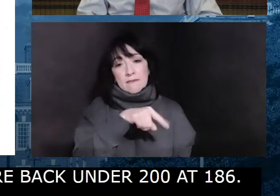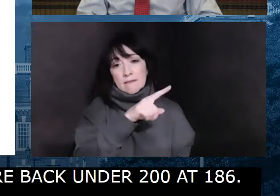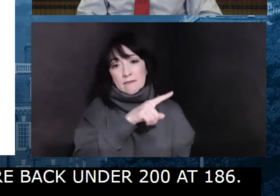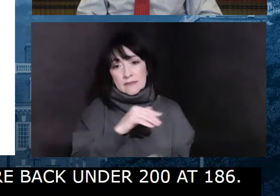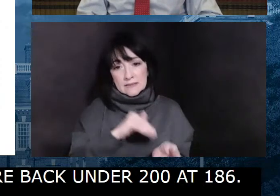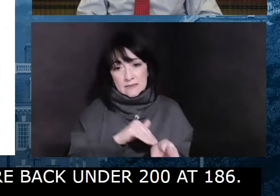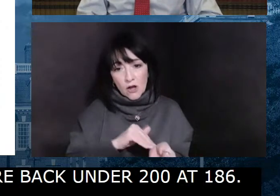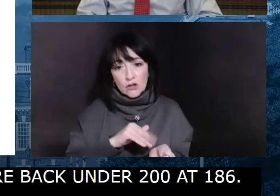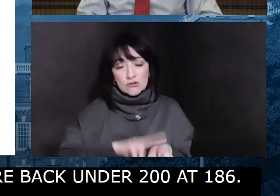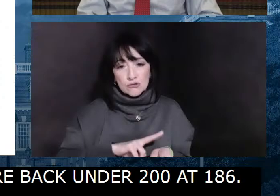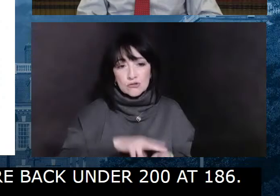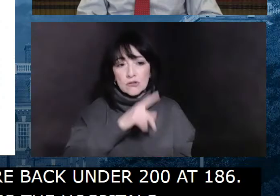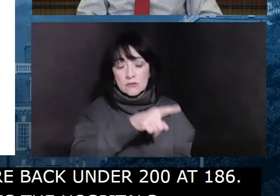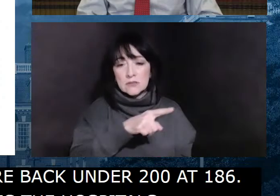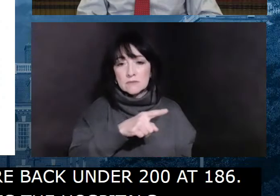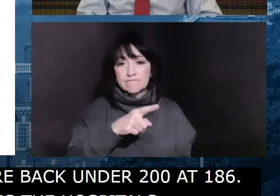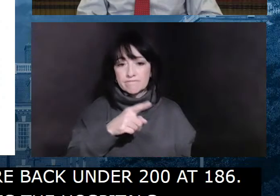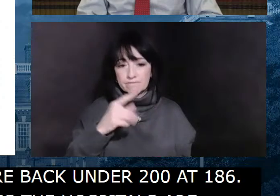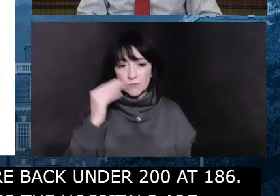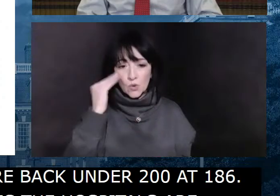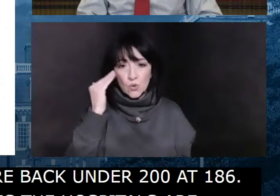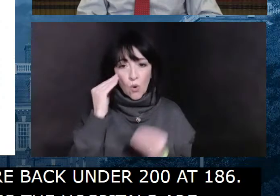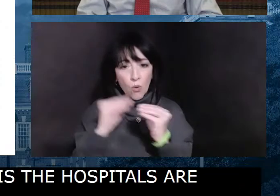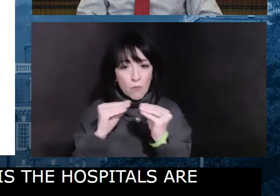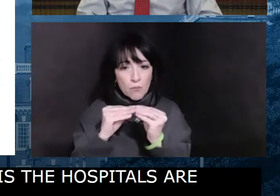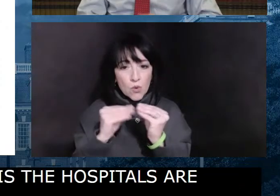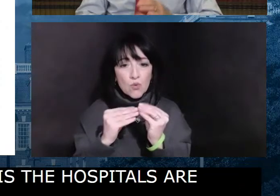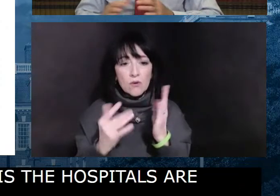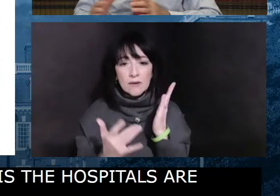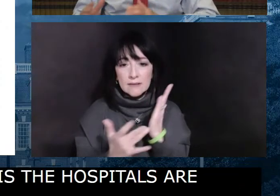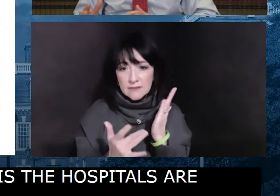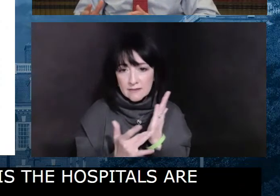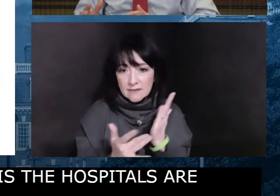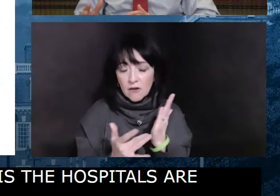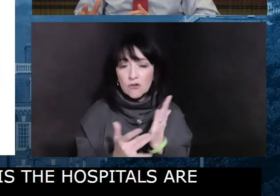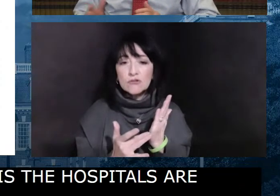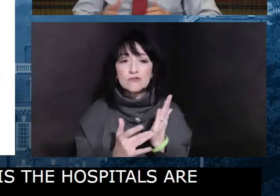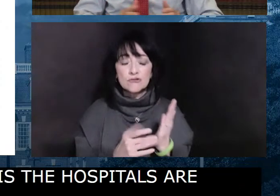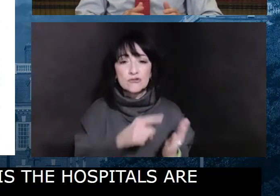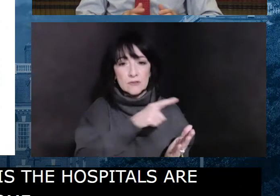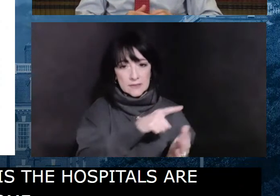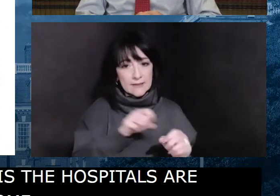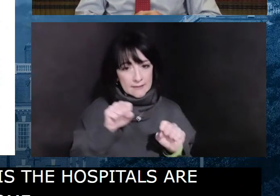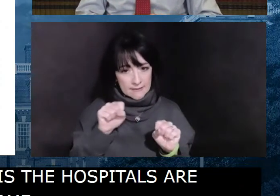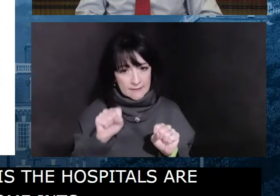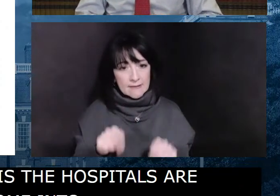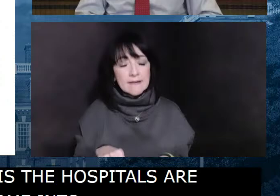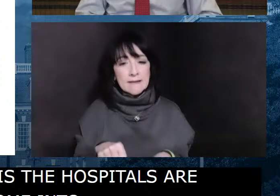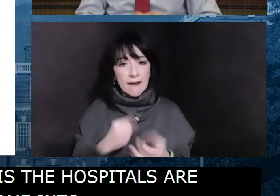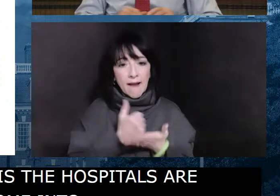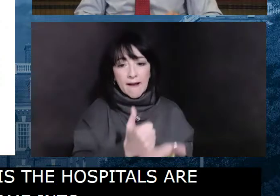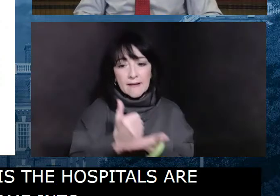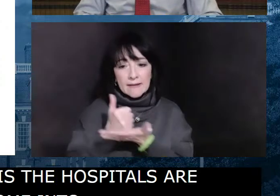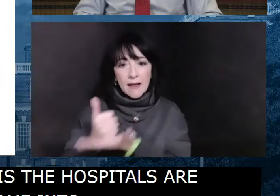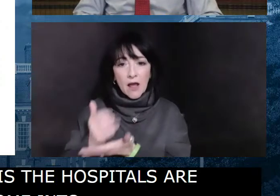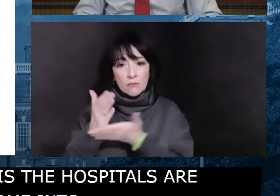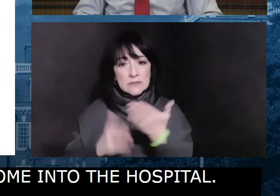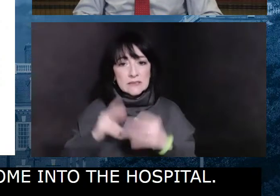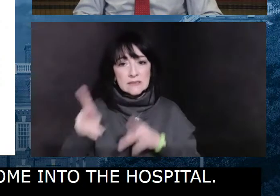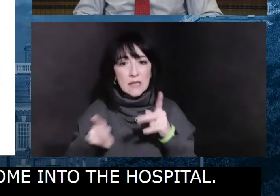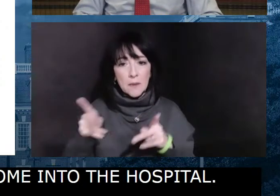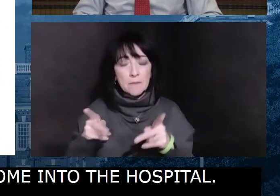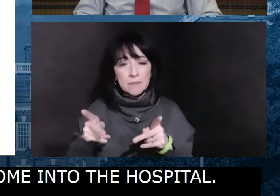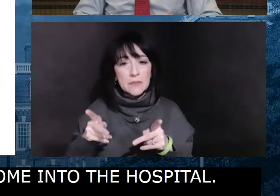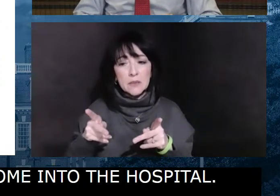using techniques to keep patients out of the hospital in the first instance. And so